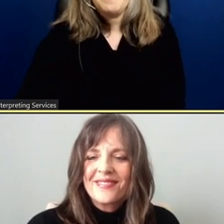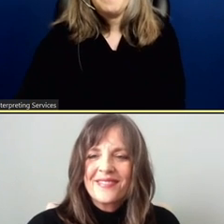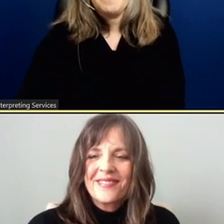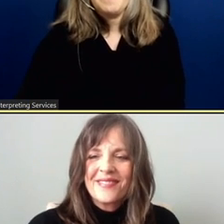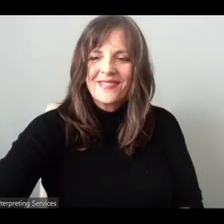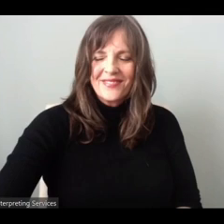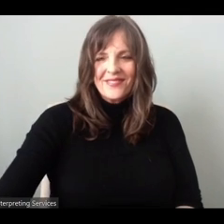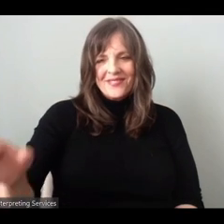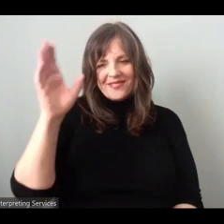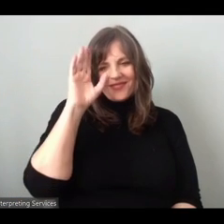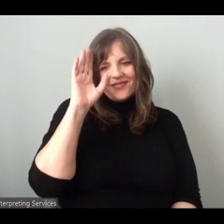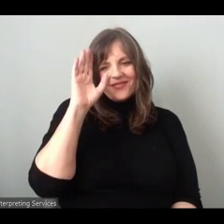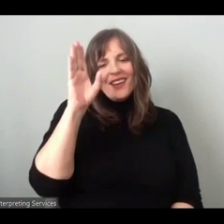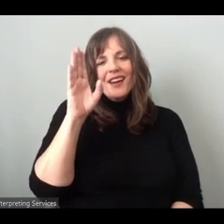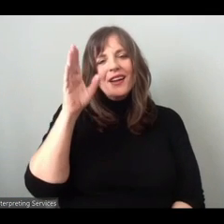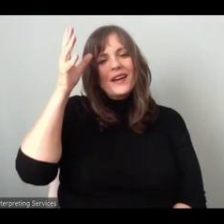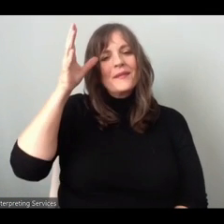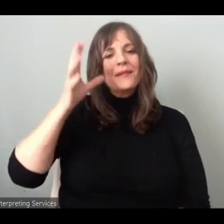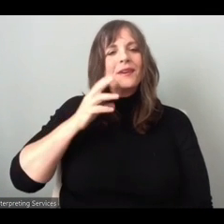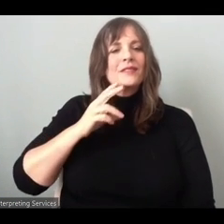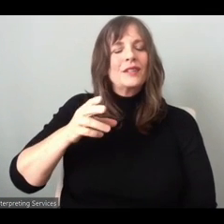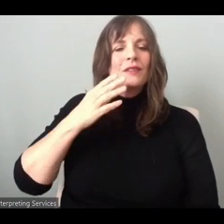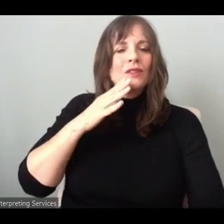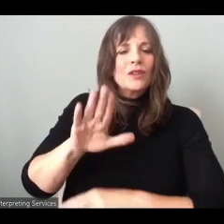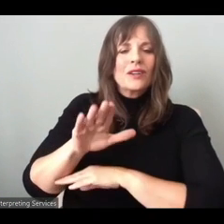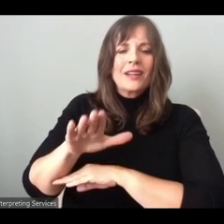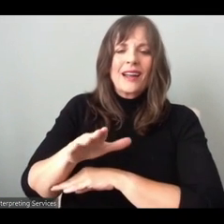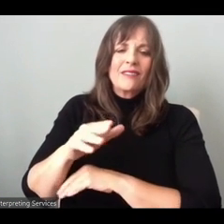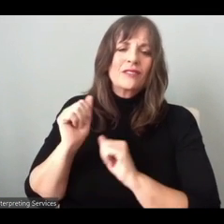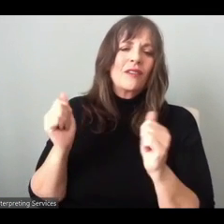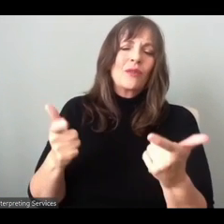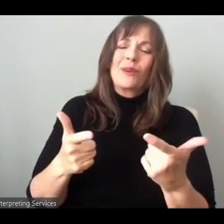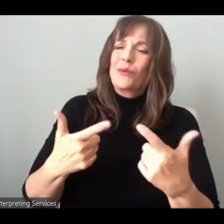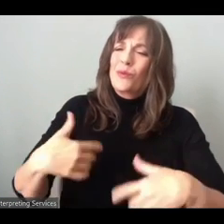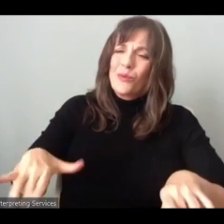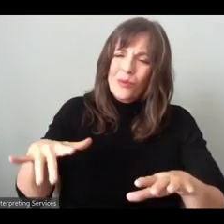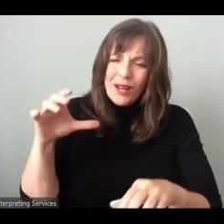Hi, good afternoon, everybody. What a strange year this